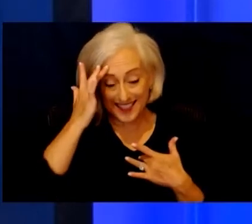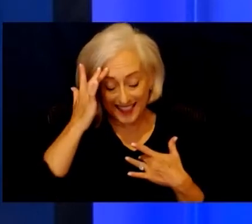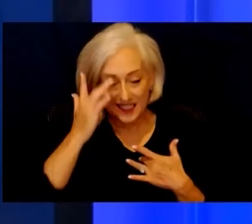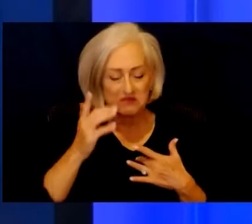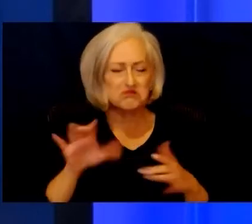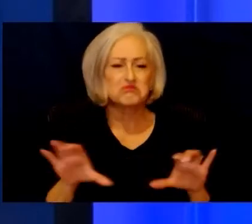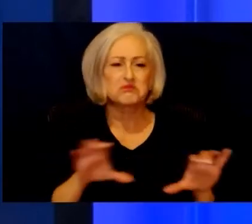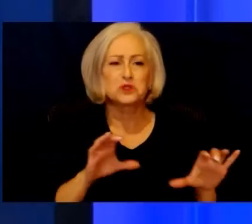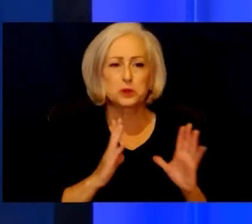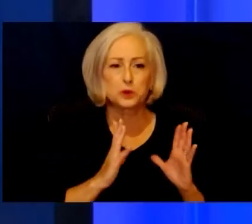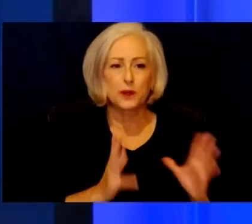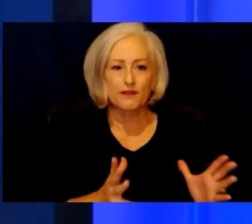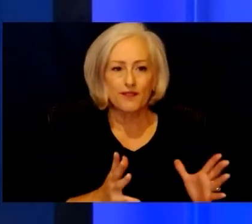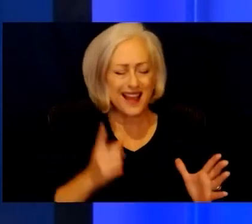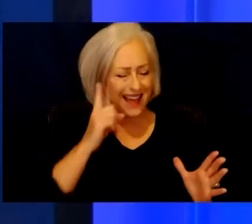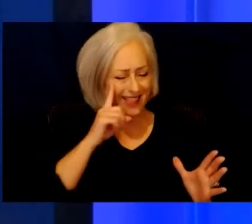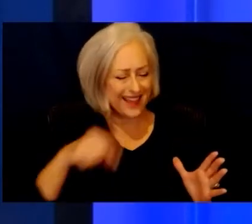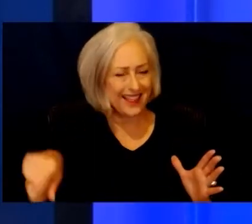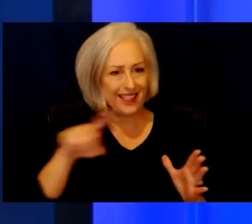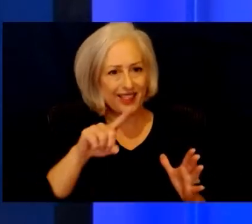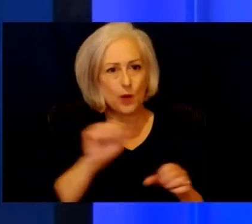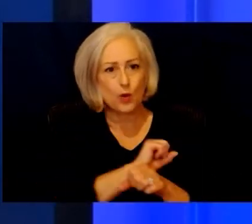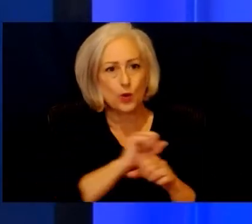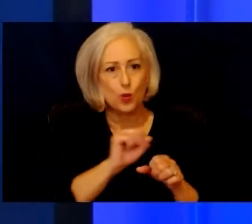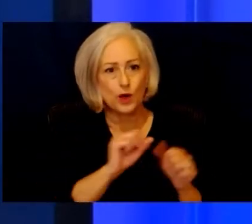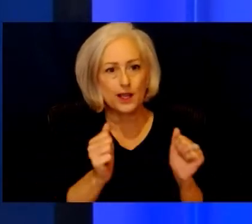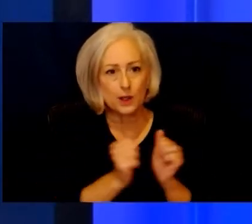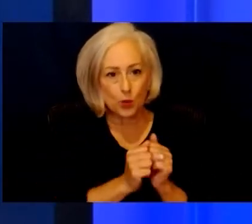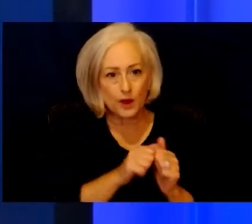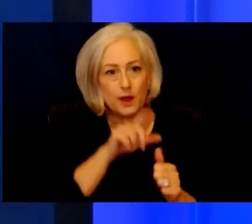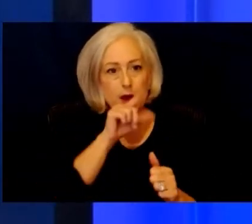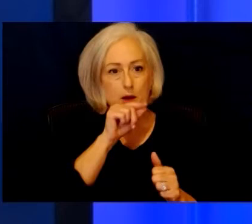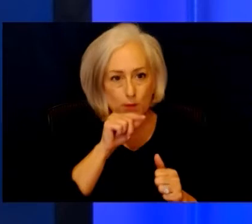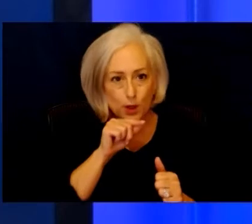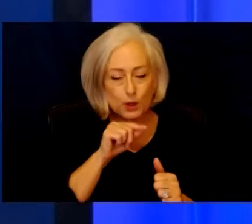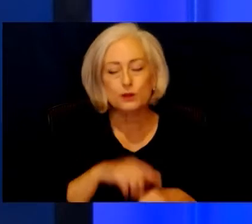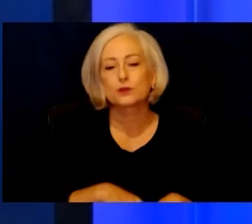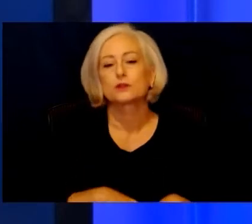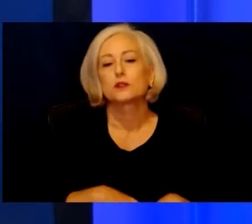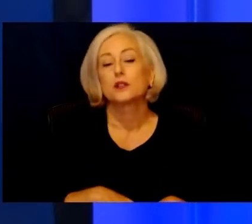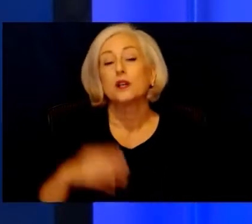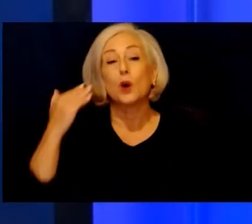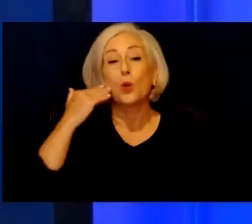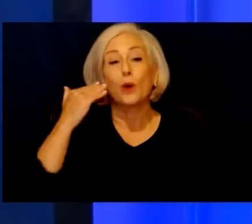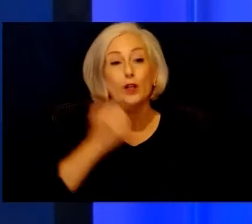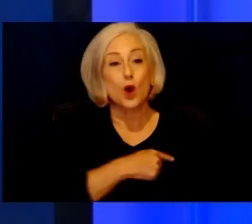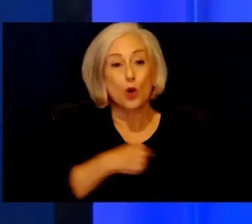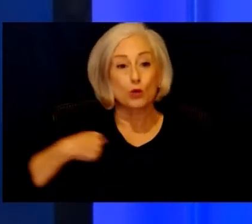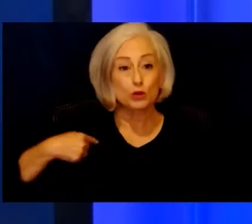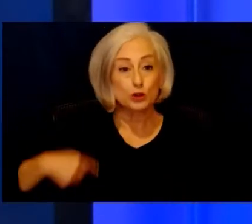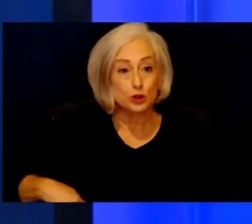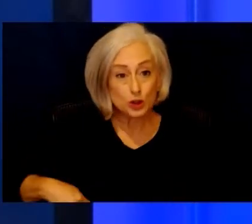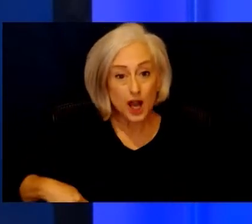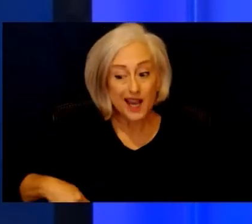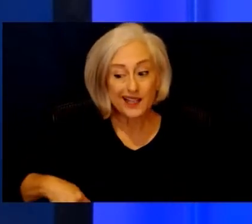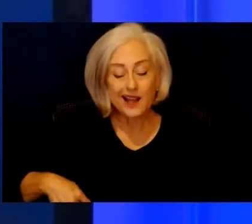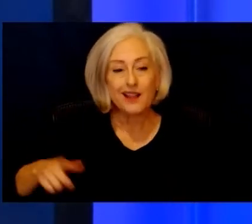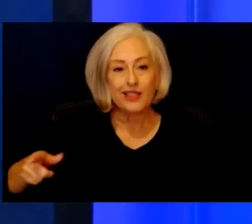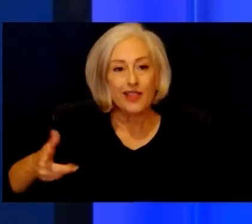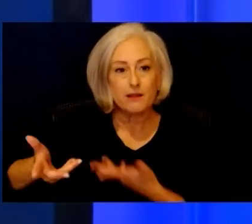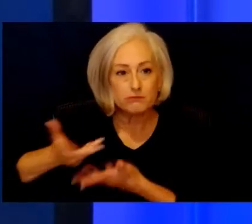birds or chickens. We know that in China every year, because there is such a close population to birds and